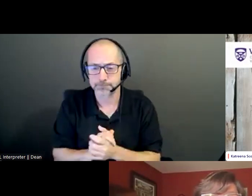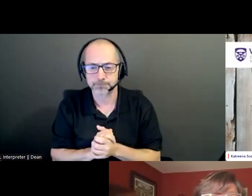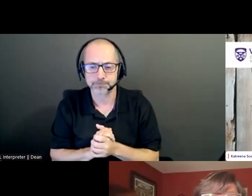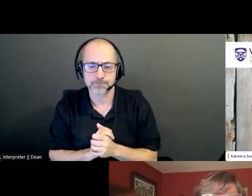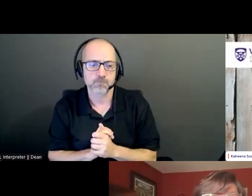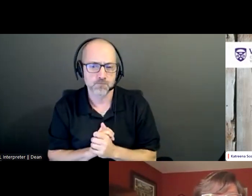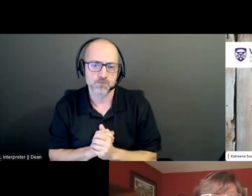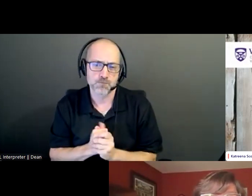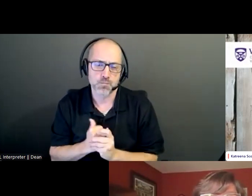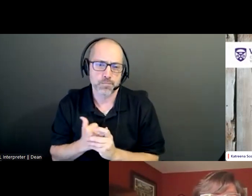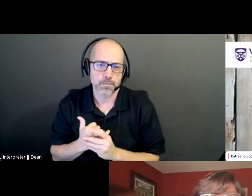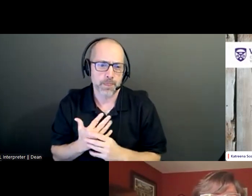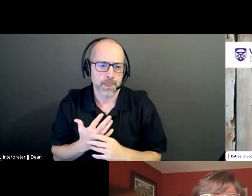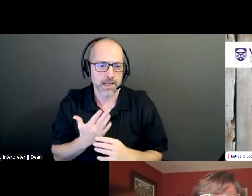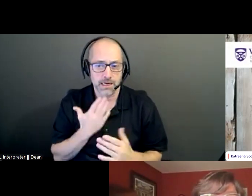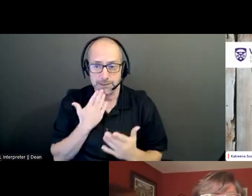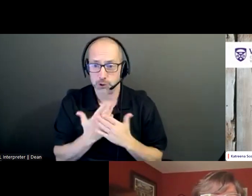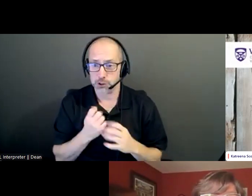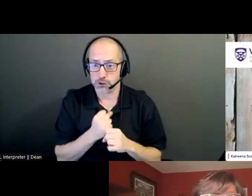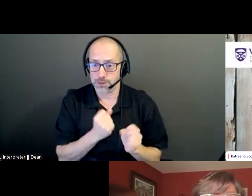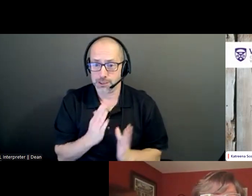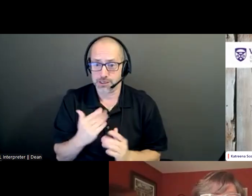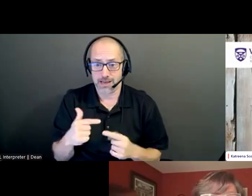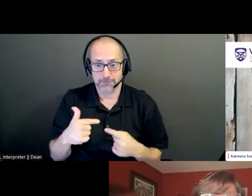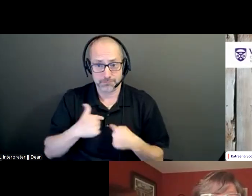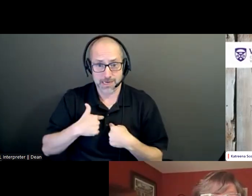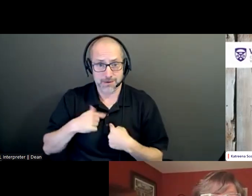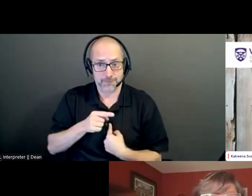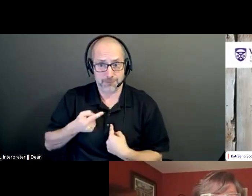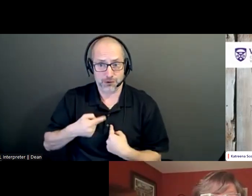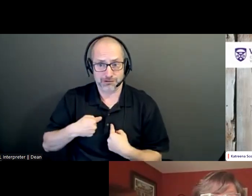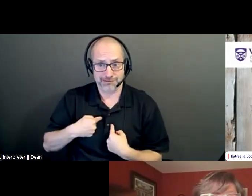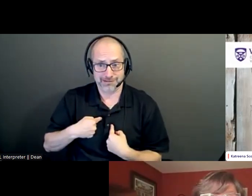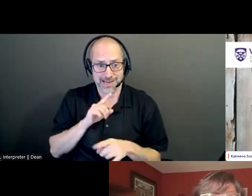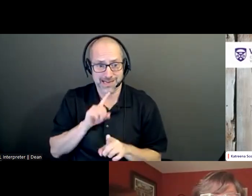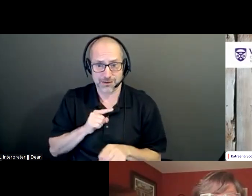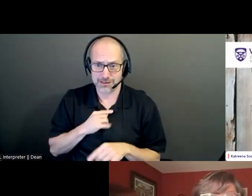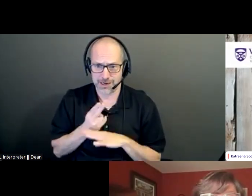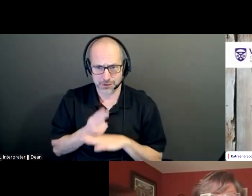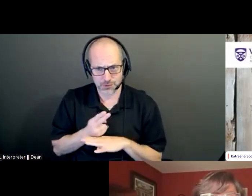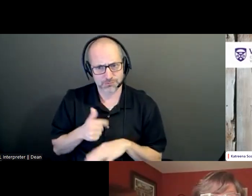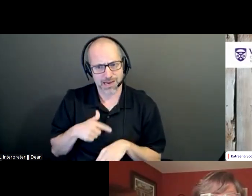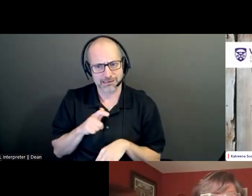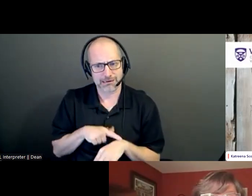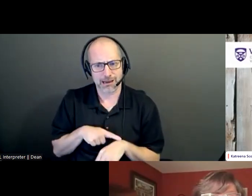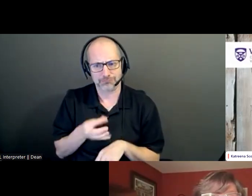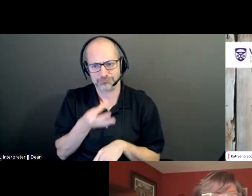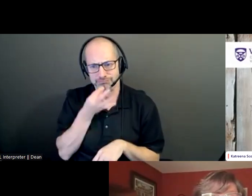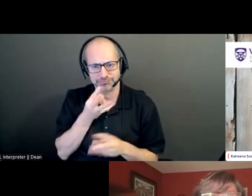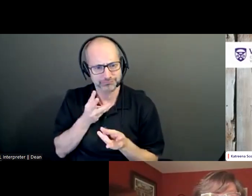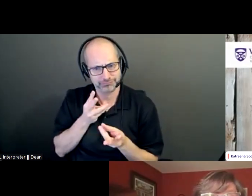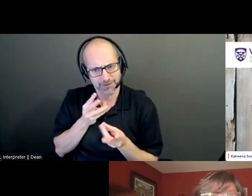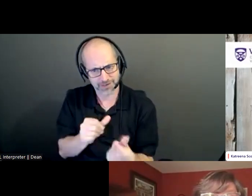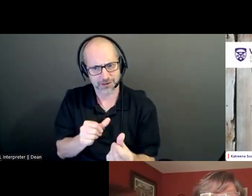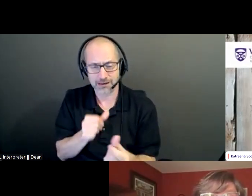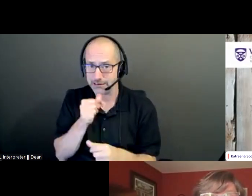good strategy to have me go first because I use my time very efficiently, which, is not common for